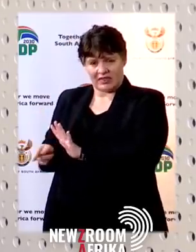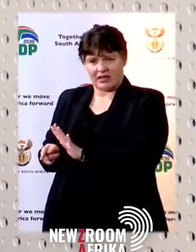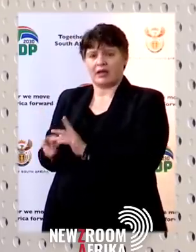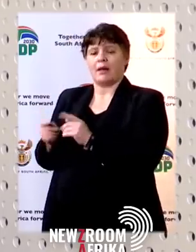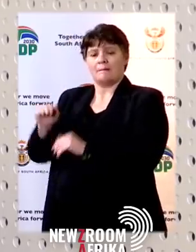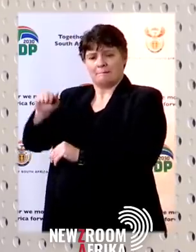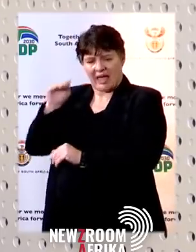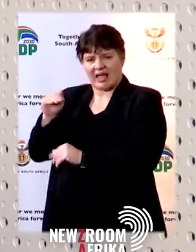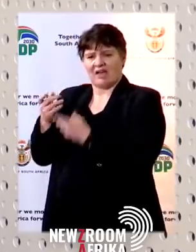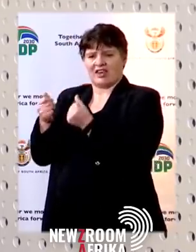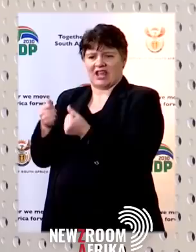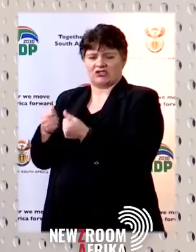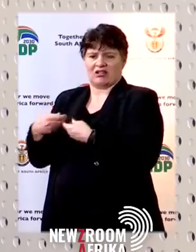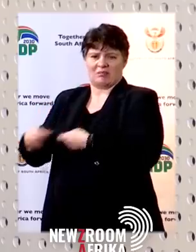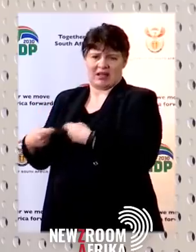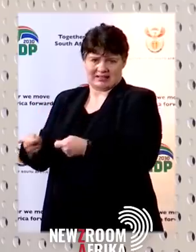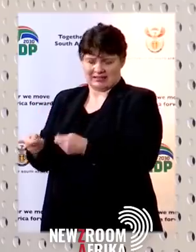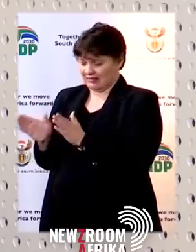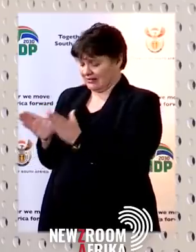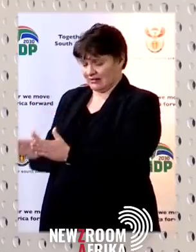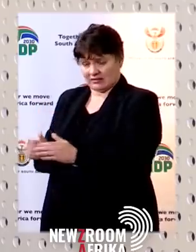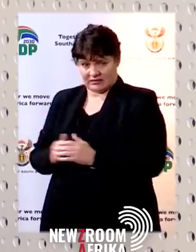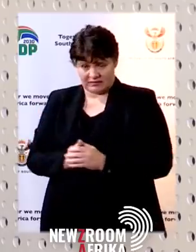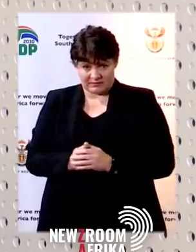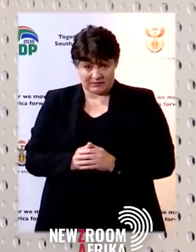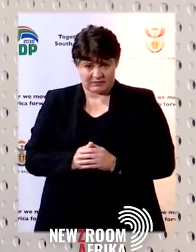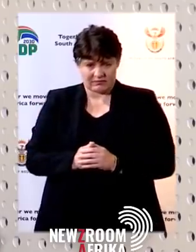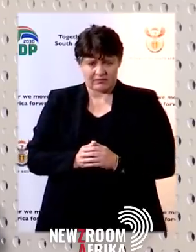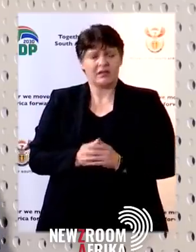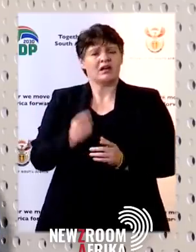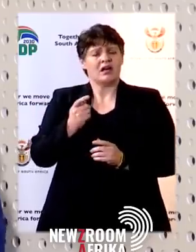market measures. The president has spoken in detail